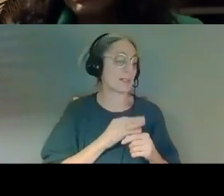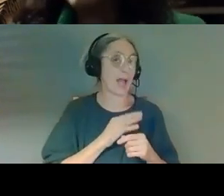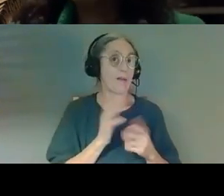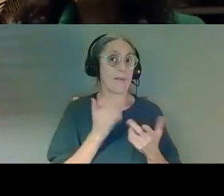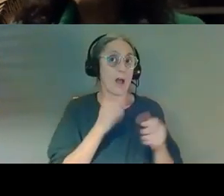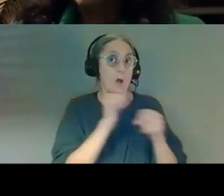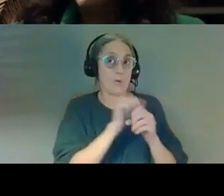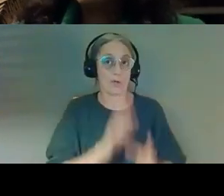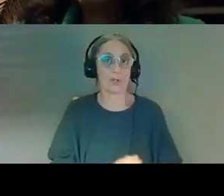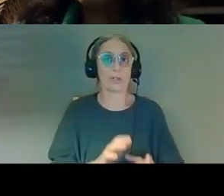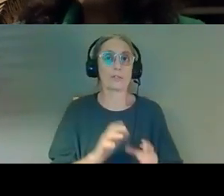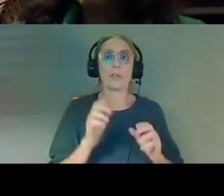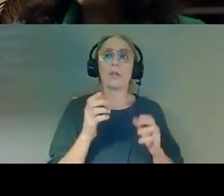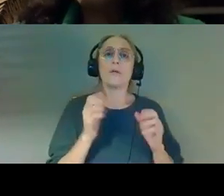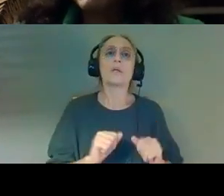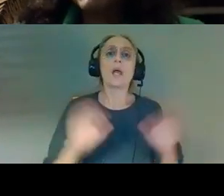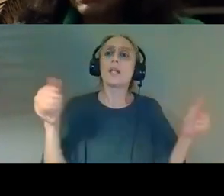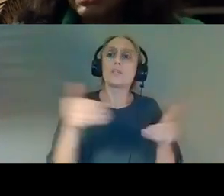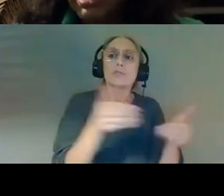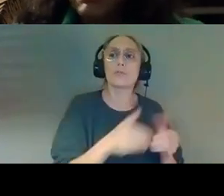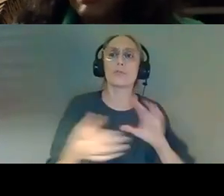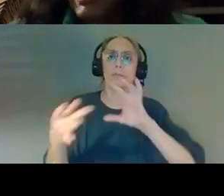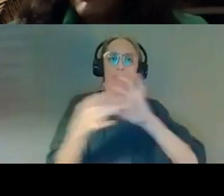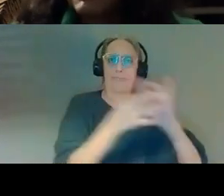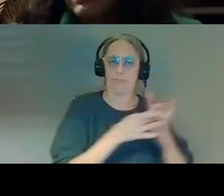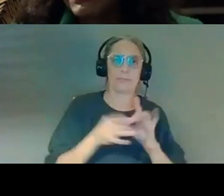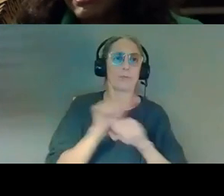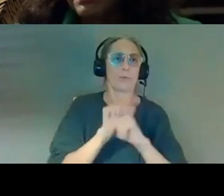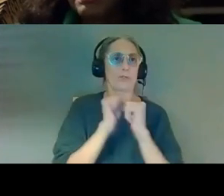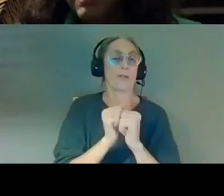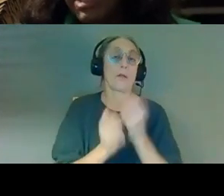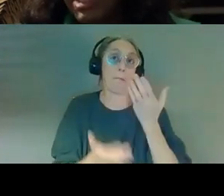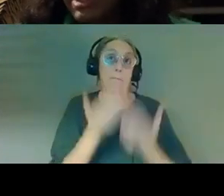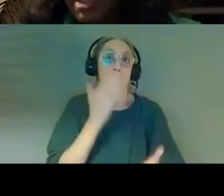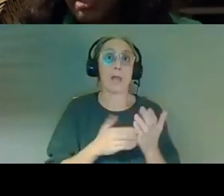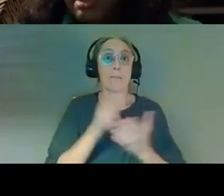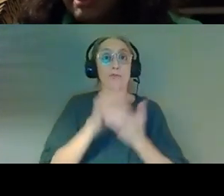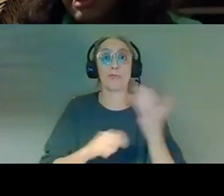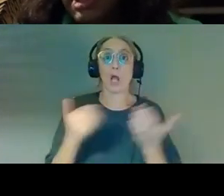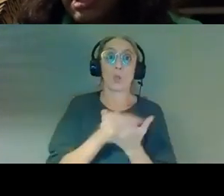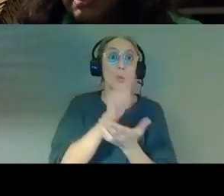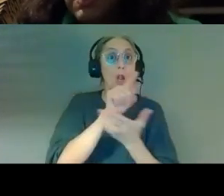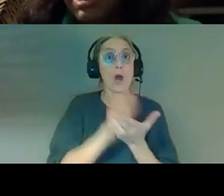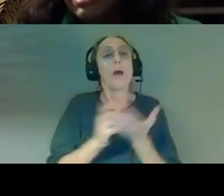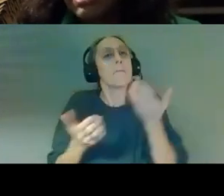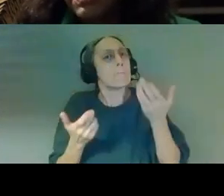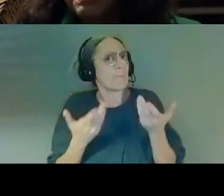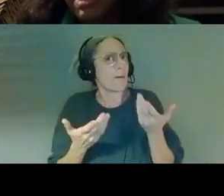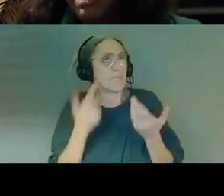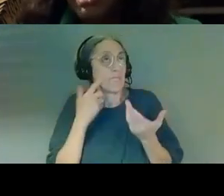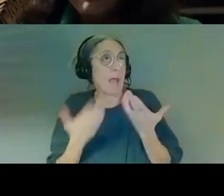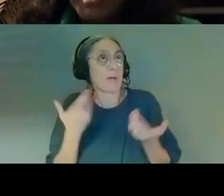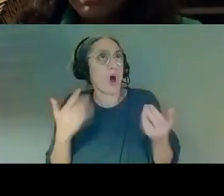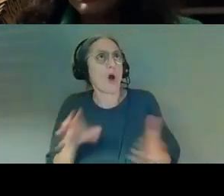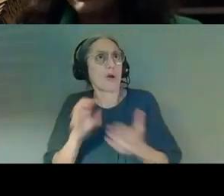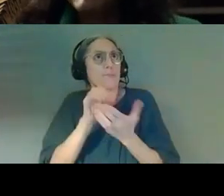what kind of issues or some kind of legislation. We may have some legislation already on the books to address this issue.